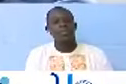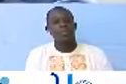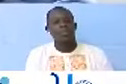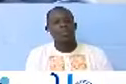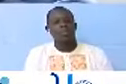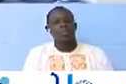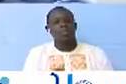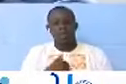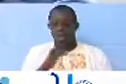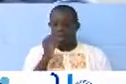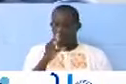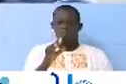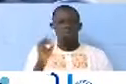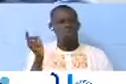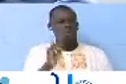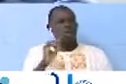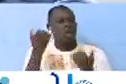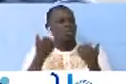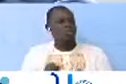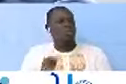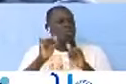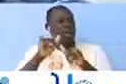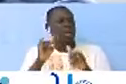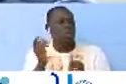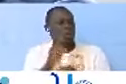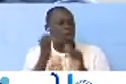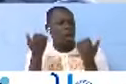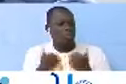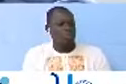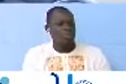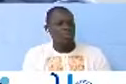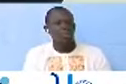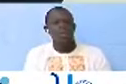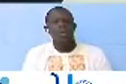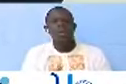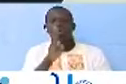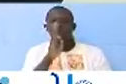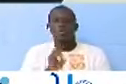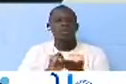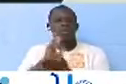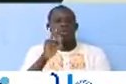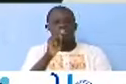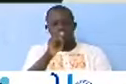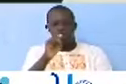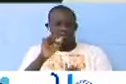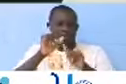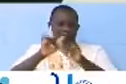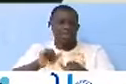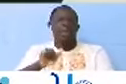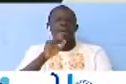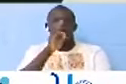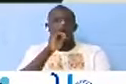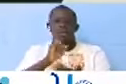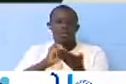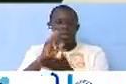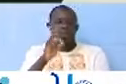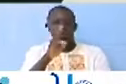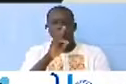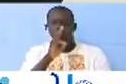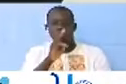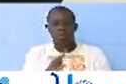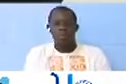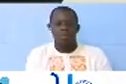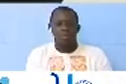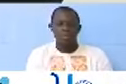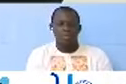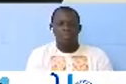Stay. And I said to them, why would they stay? What's happening? Who gave the instructions for you to stay? Jumale kango di pura le sabati ninji waro siral